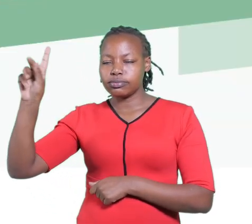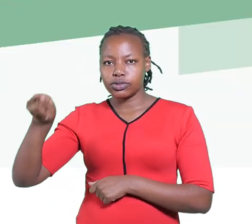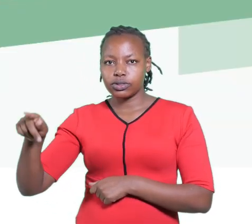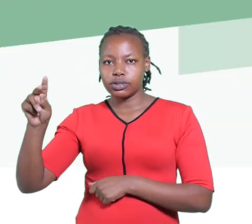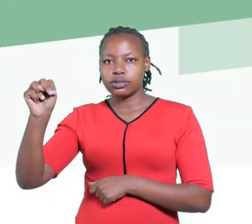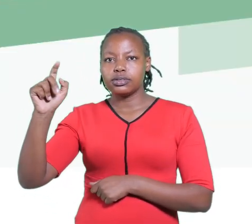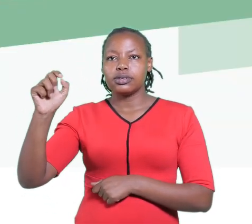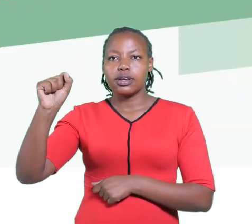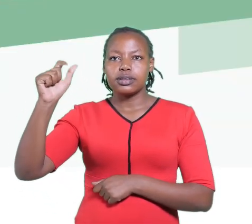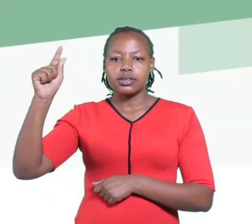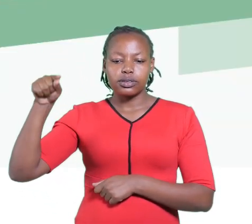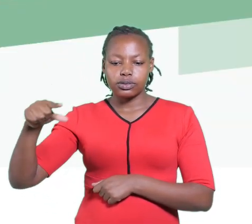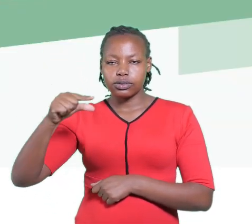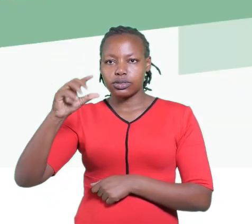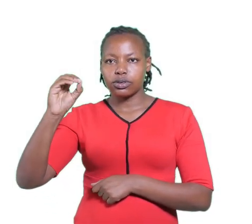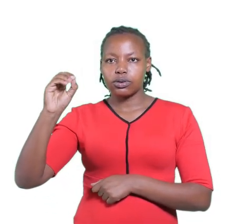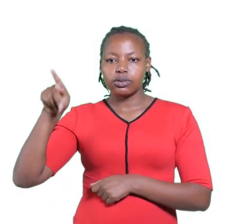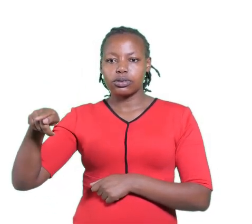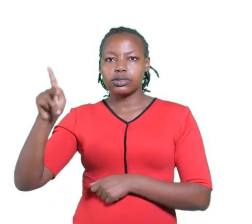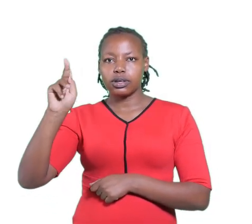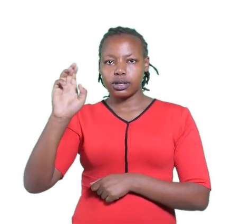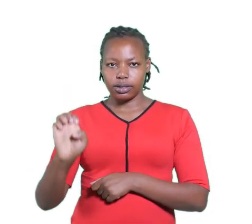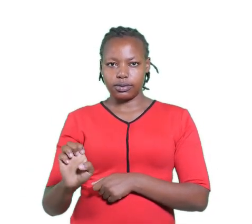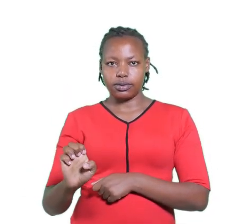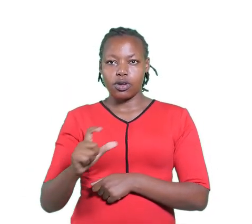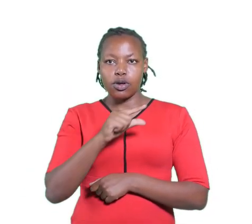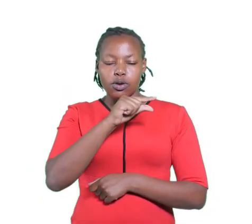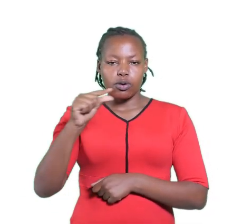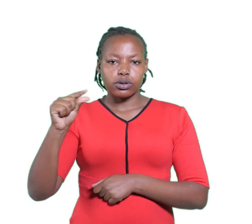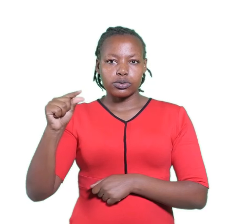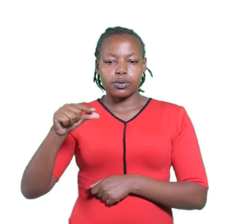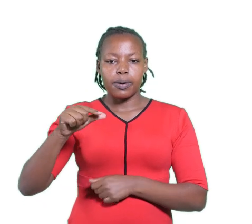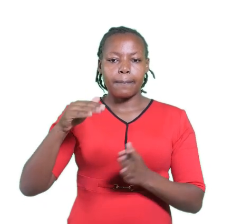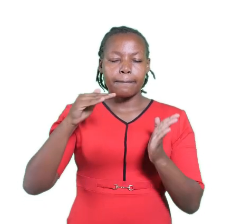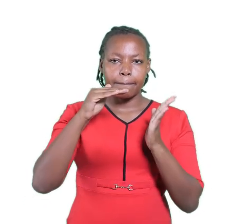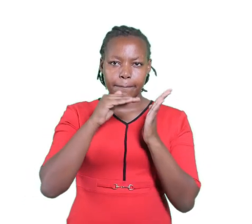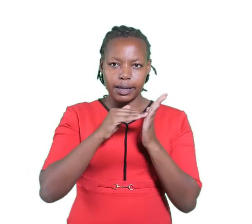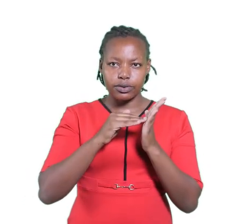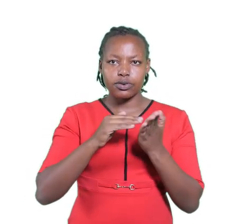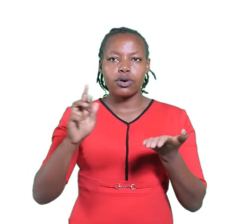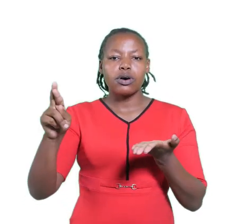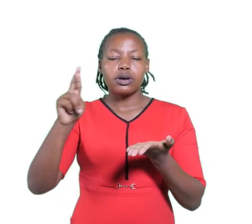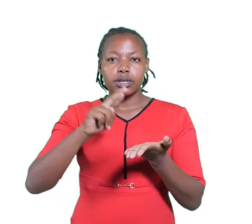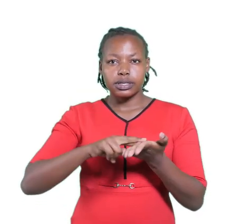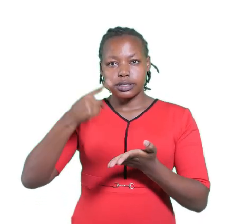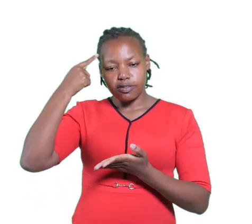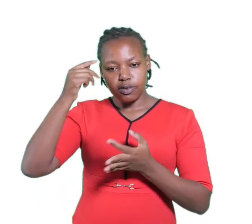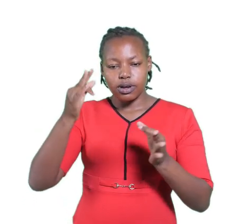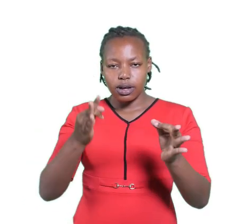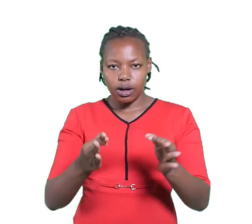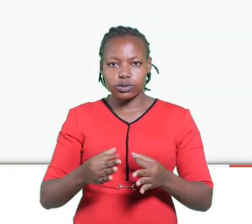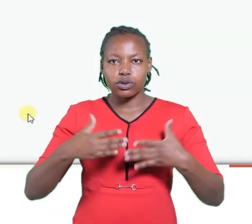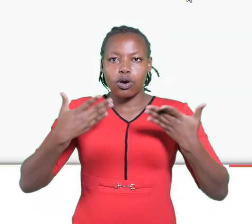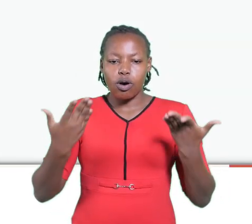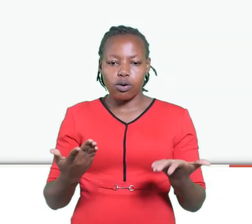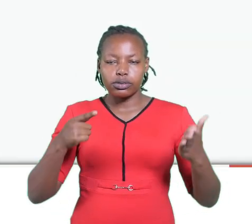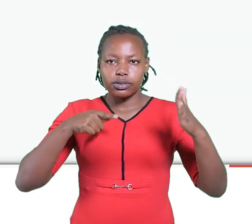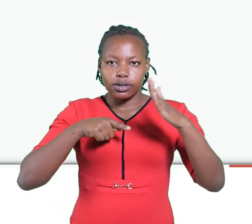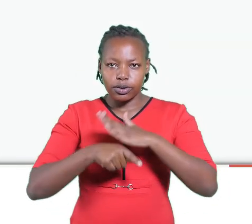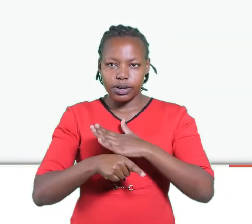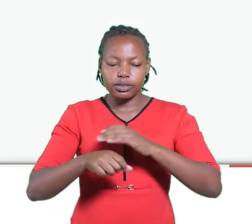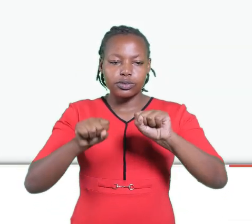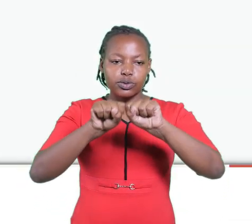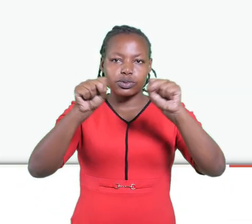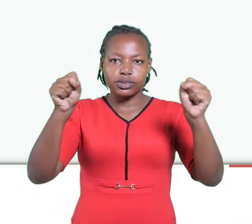www.ntsa.go.ke, go to menu, register an account or log into the SACCO account, make an